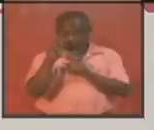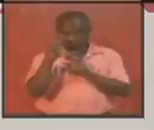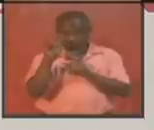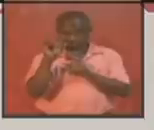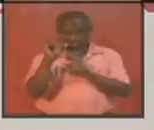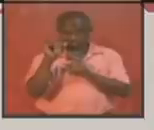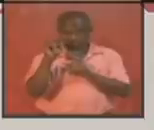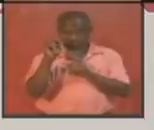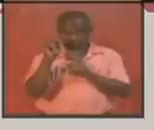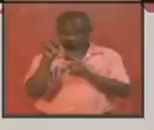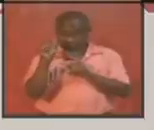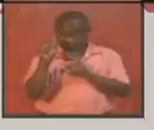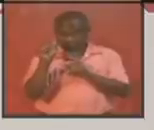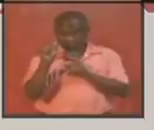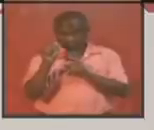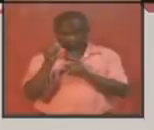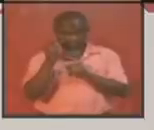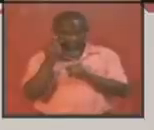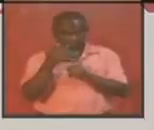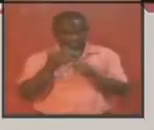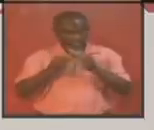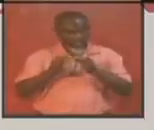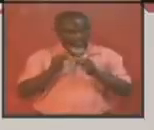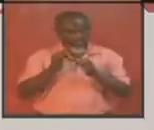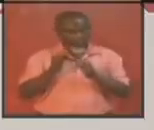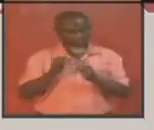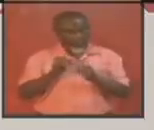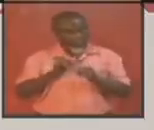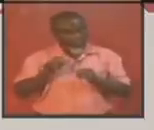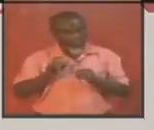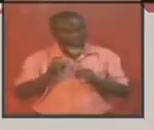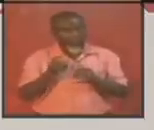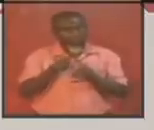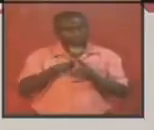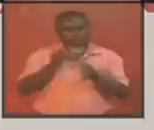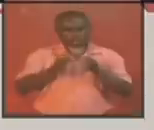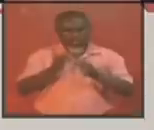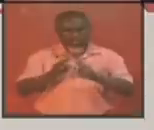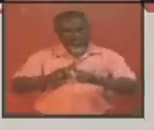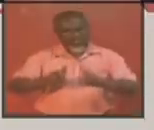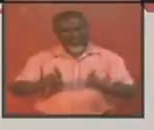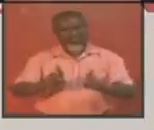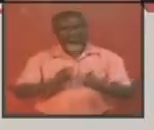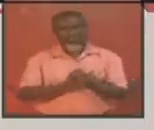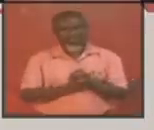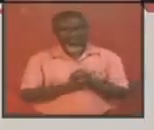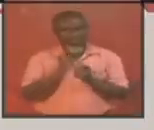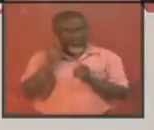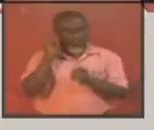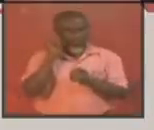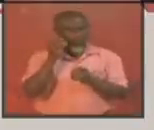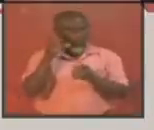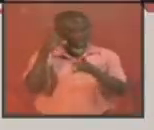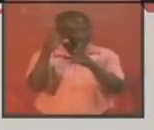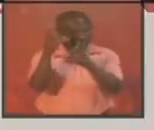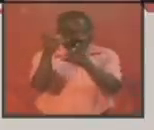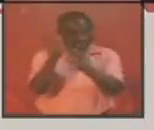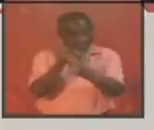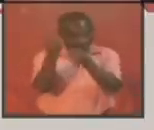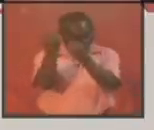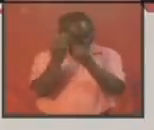that quarantine period will vary and how it will do so. And of course, we will inform the members of the media and the members of the population as soon as that